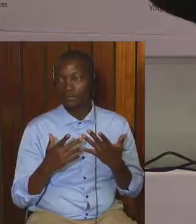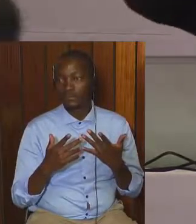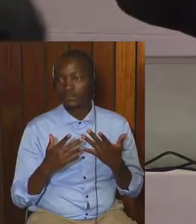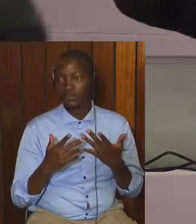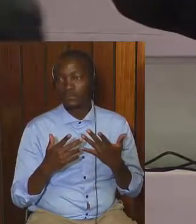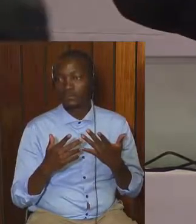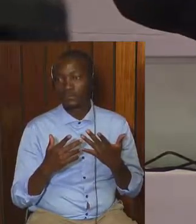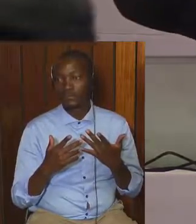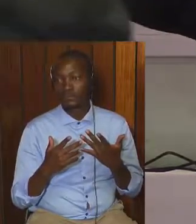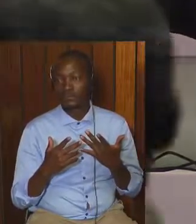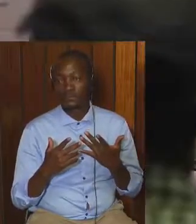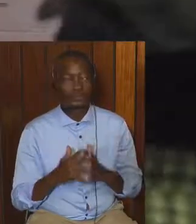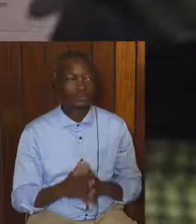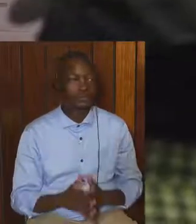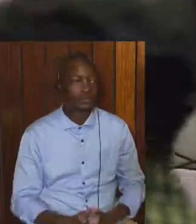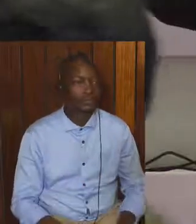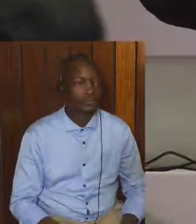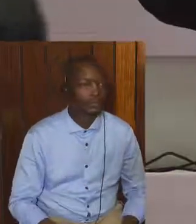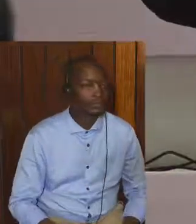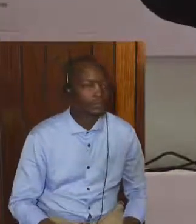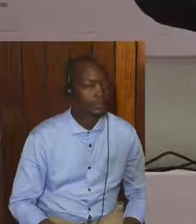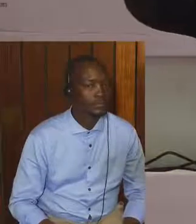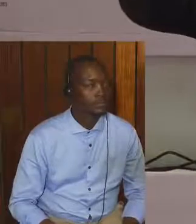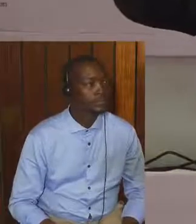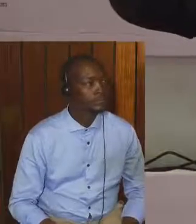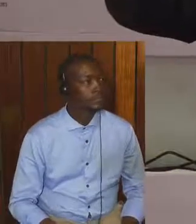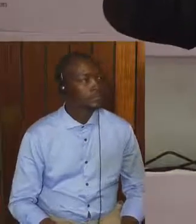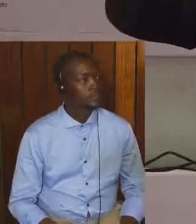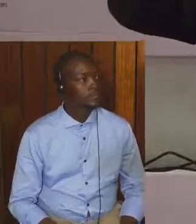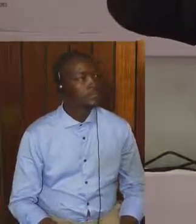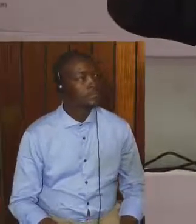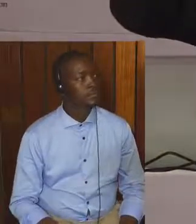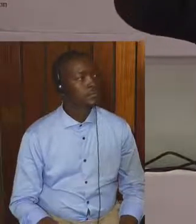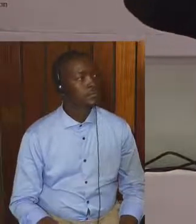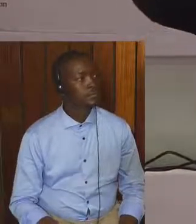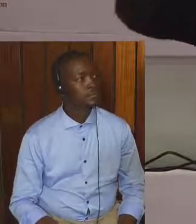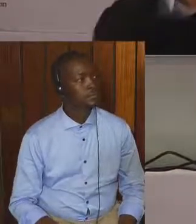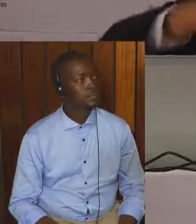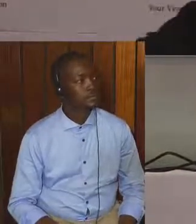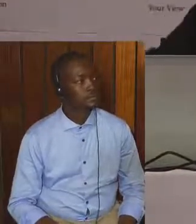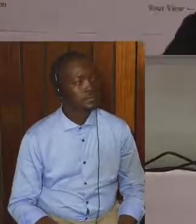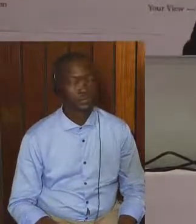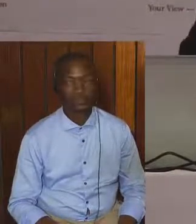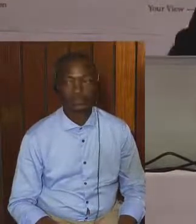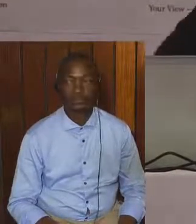Please come through. Just hold on, if we can just take our seats so we can get direction.